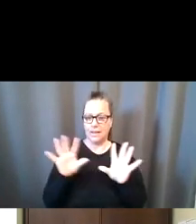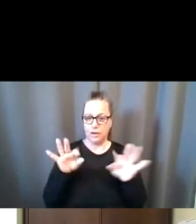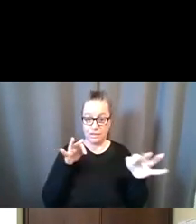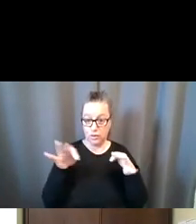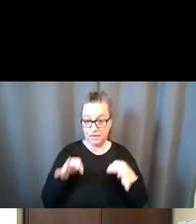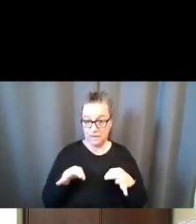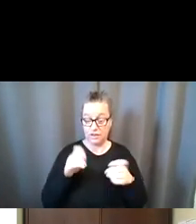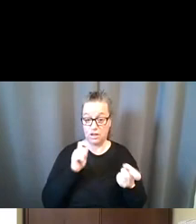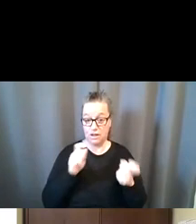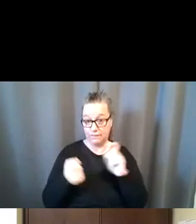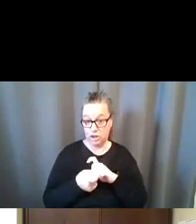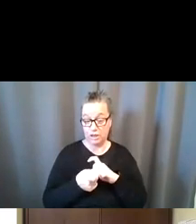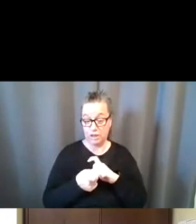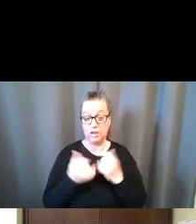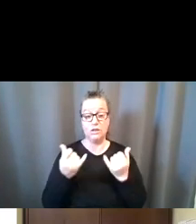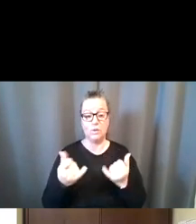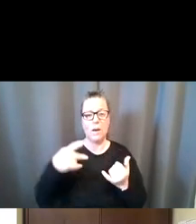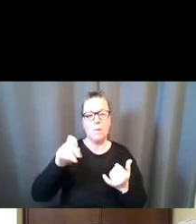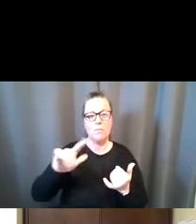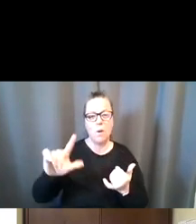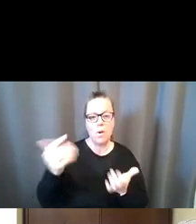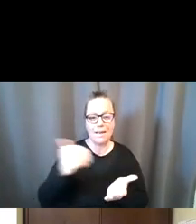impact. So jump over to your